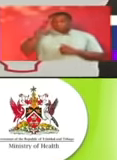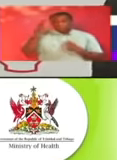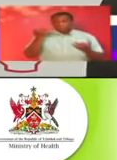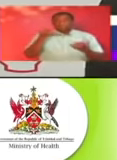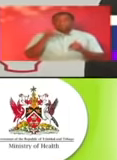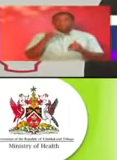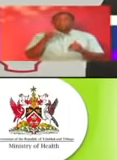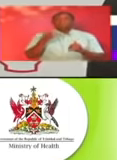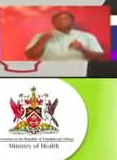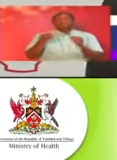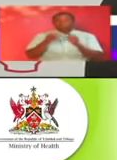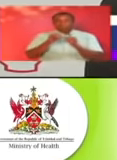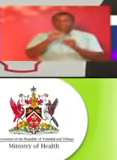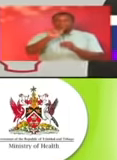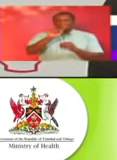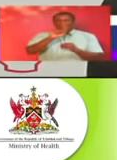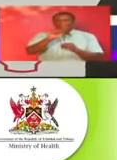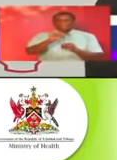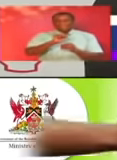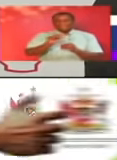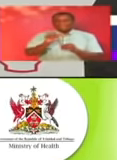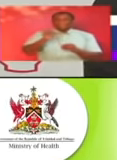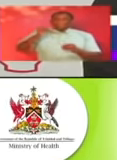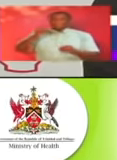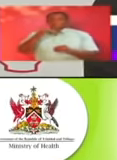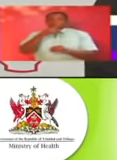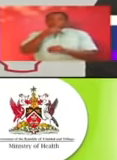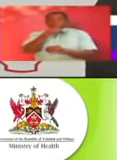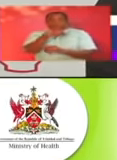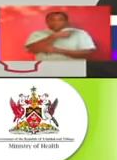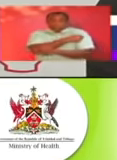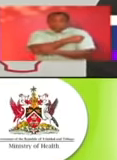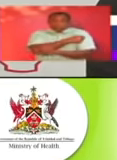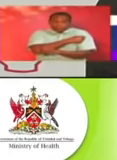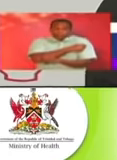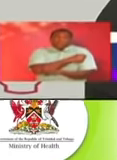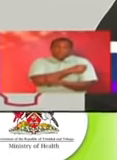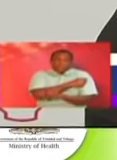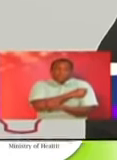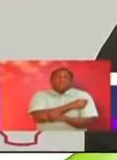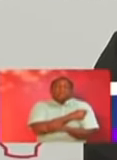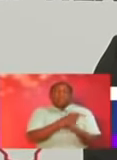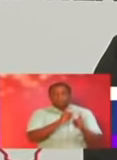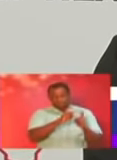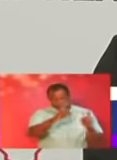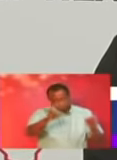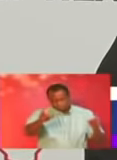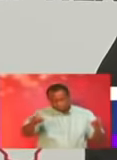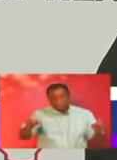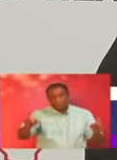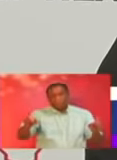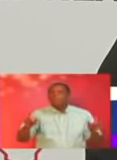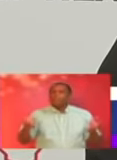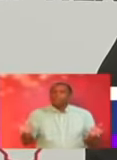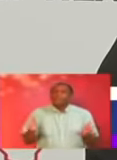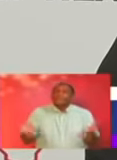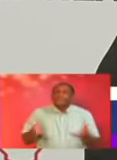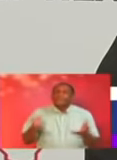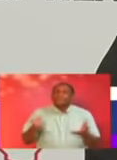AstraZeneca first dose vaccination. And we recommend that you make an appointment to do so. You can go to